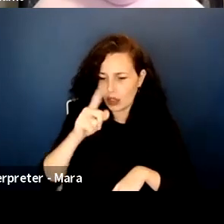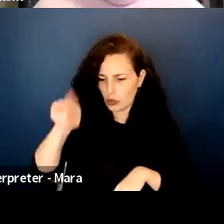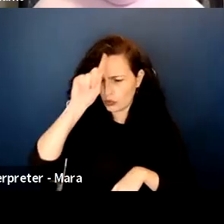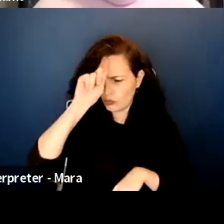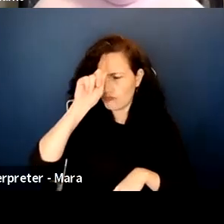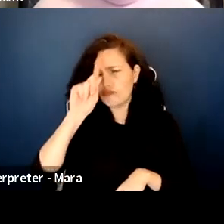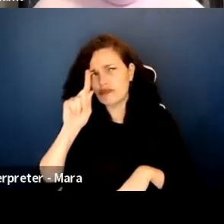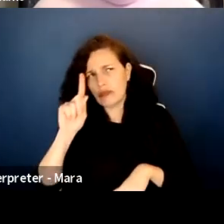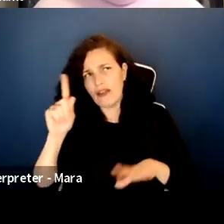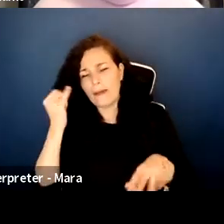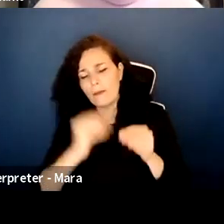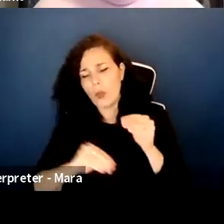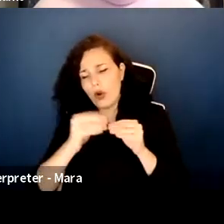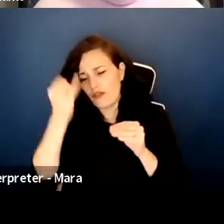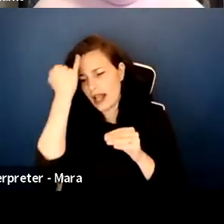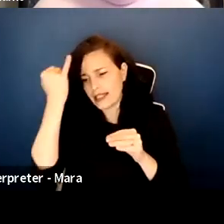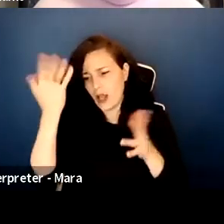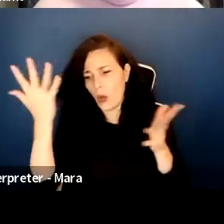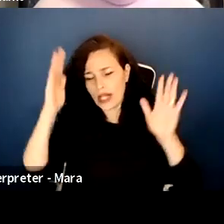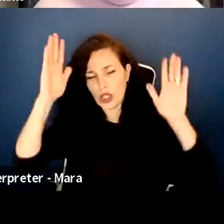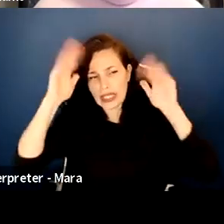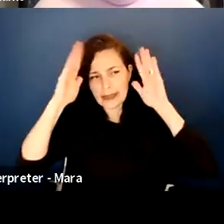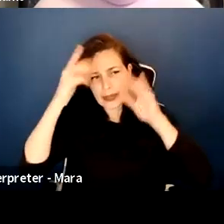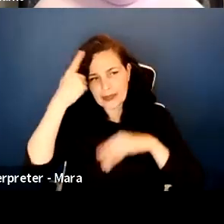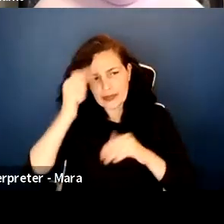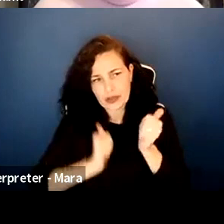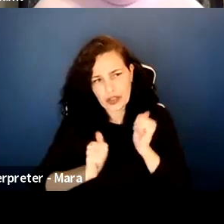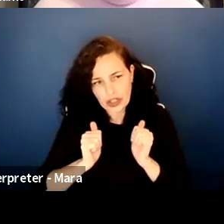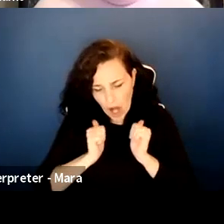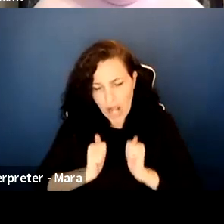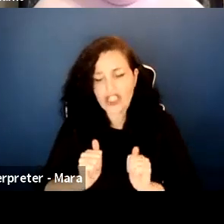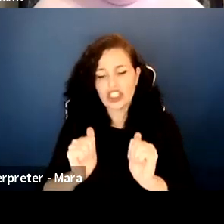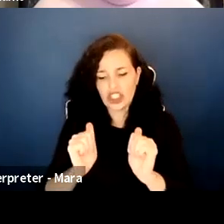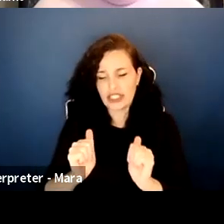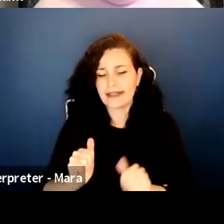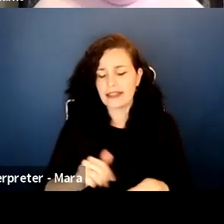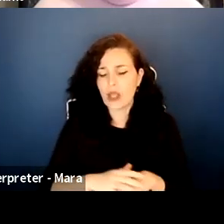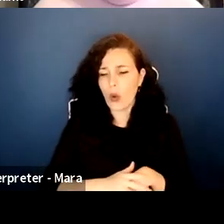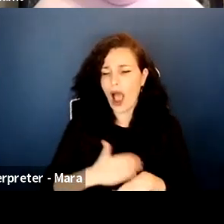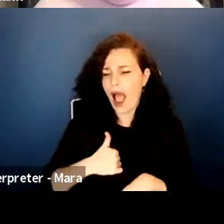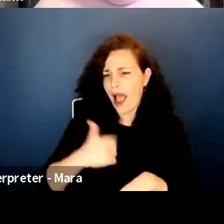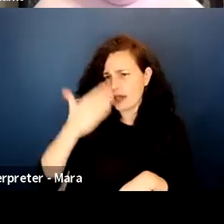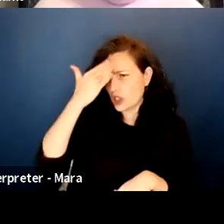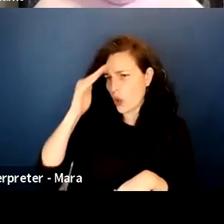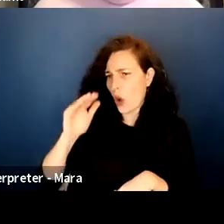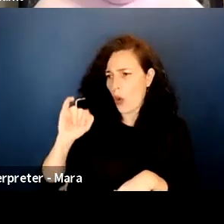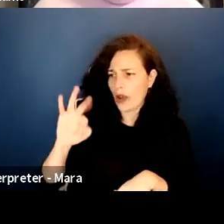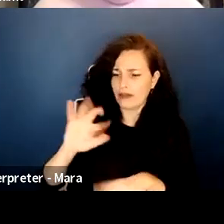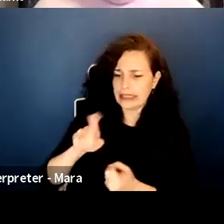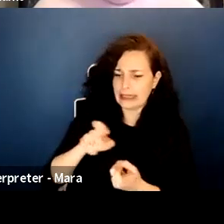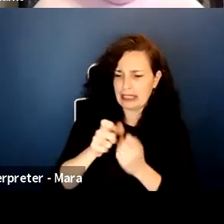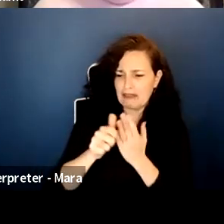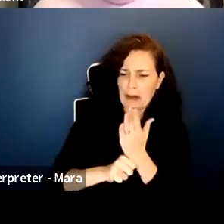could be expected for your audition. And these are things that I don't always know that a 9-year-old would do, but